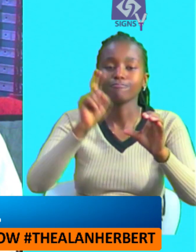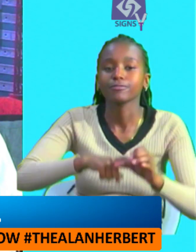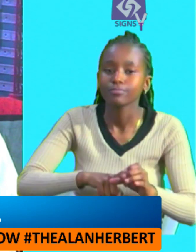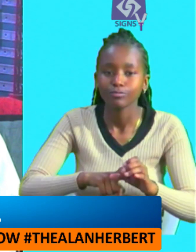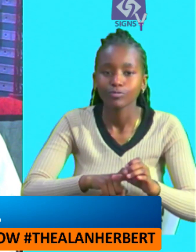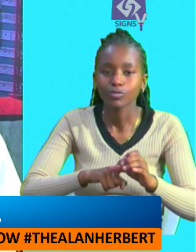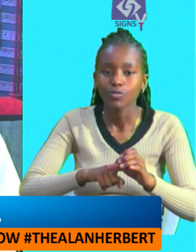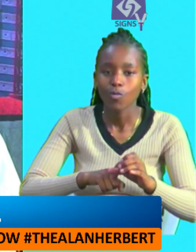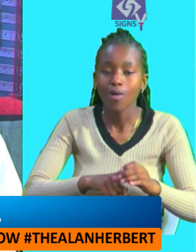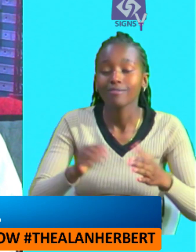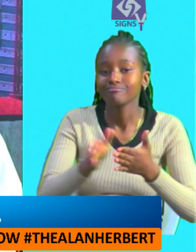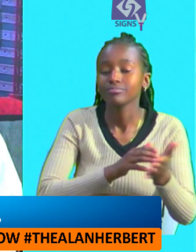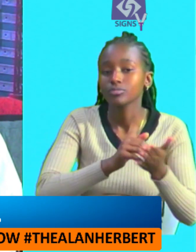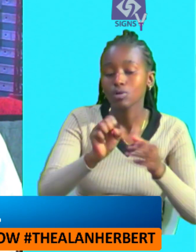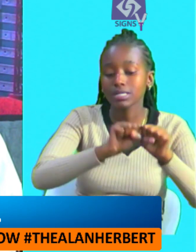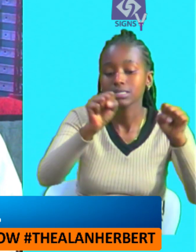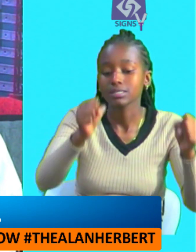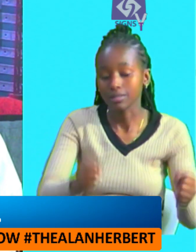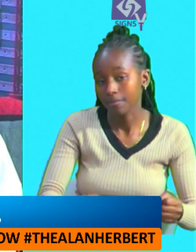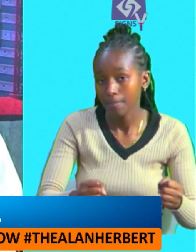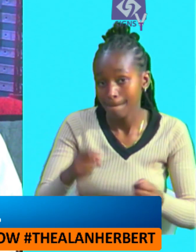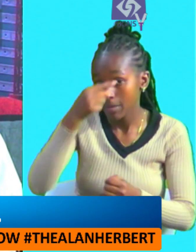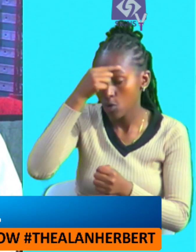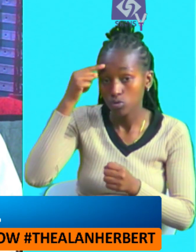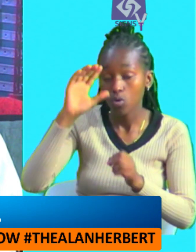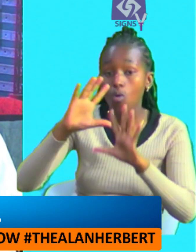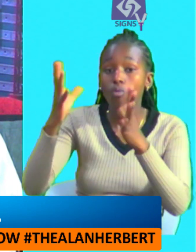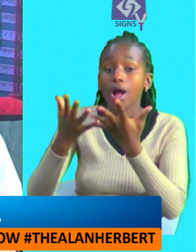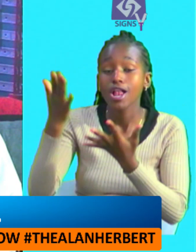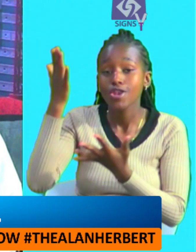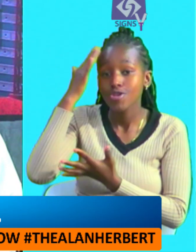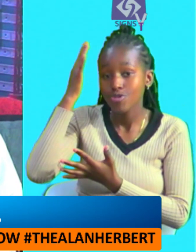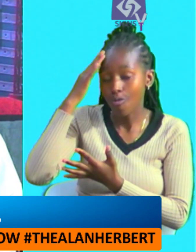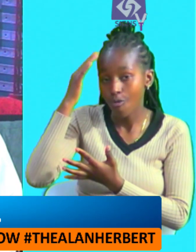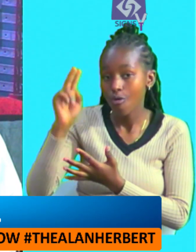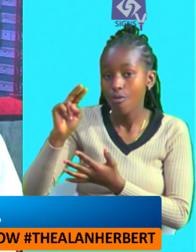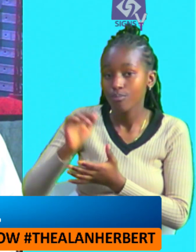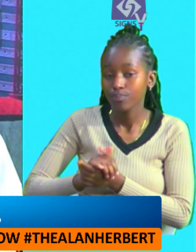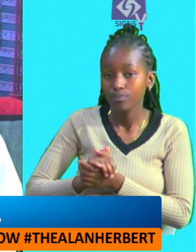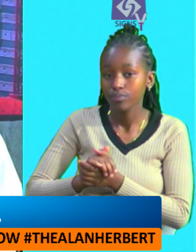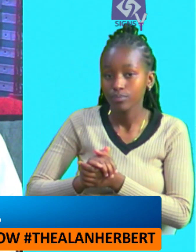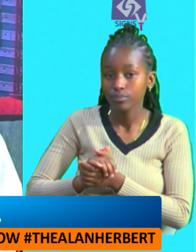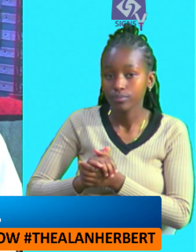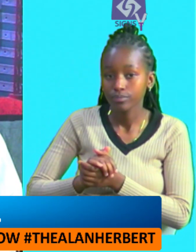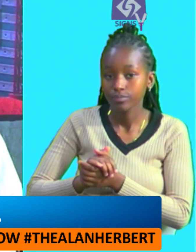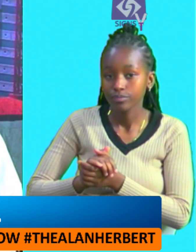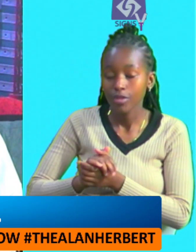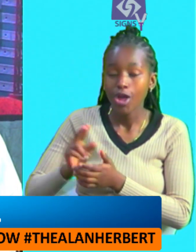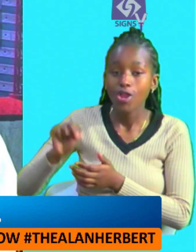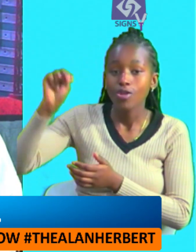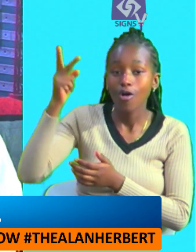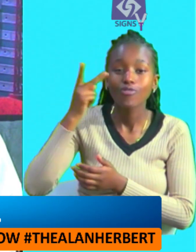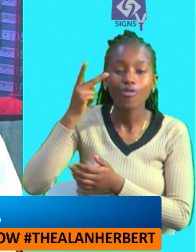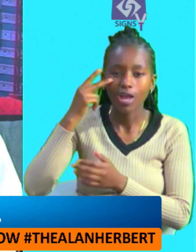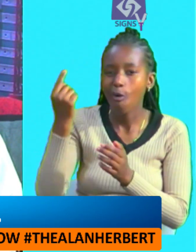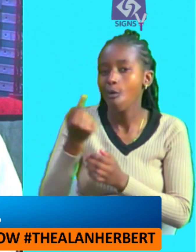The Lazarus Heist was able to go in depth of that particular content, that particular scenario, and it told us. There is an episode that I listened to,